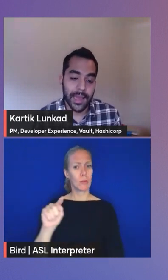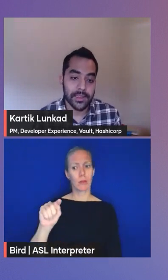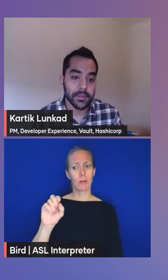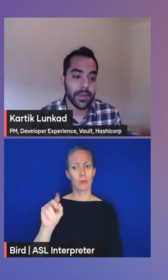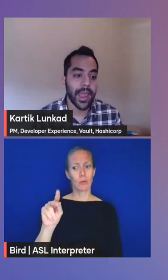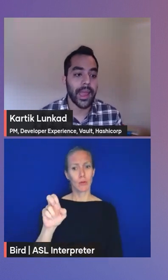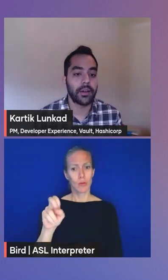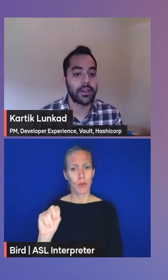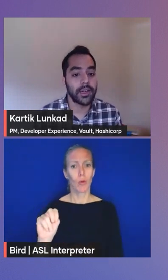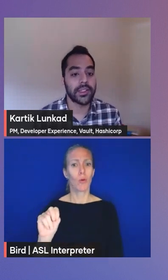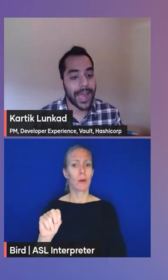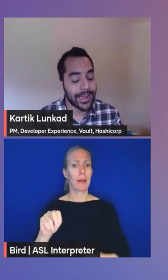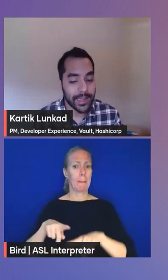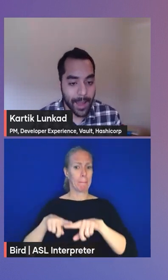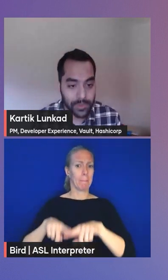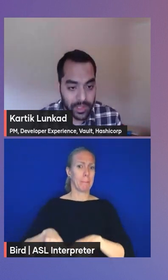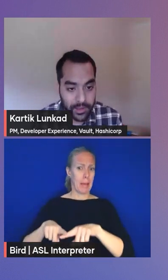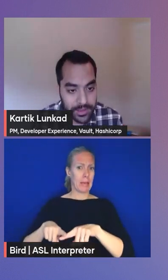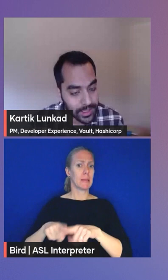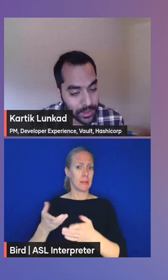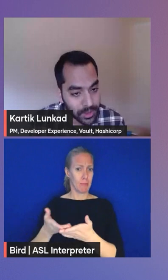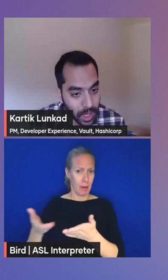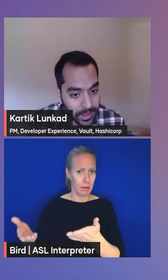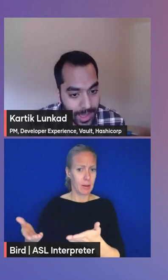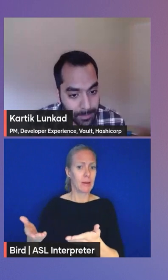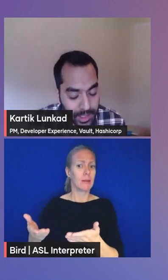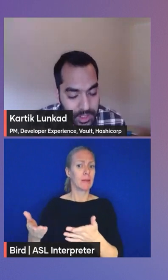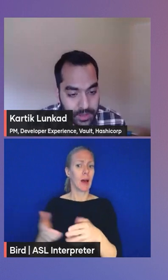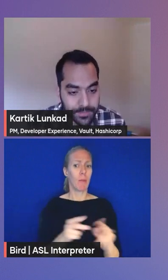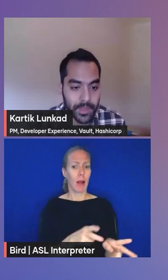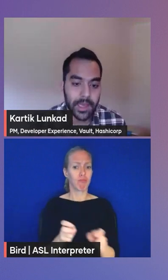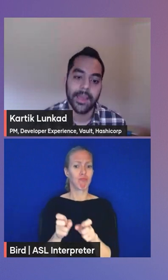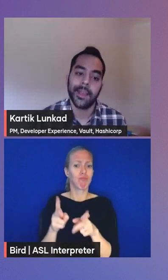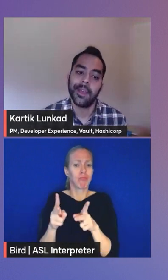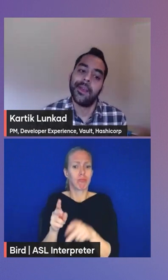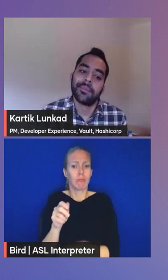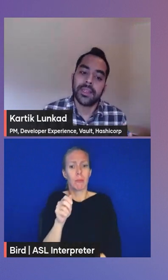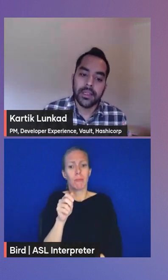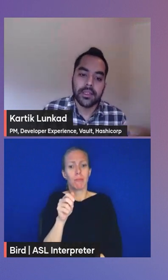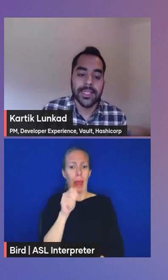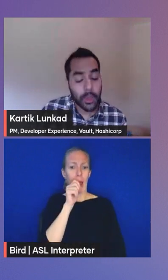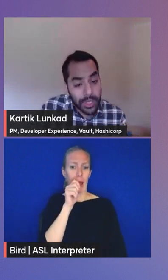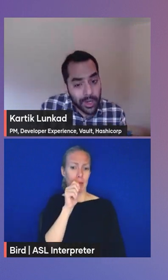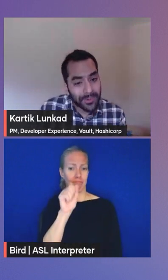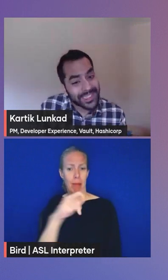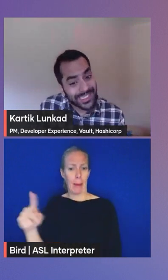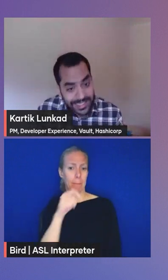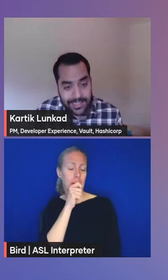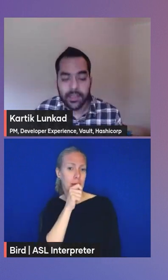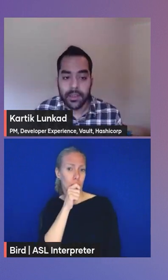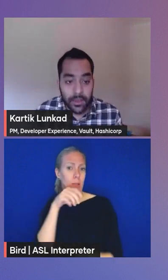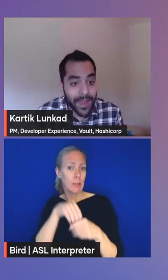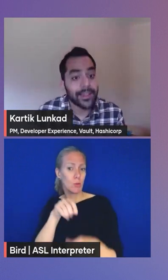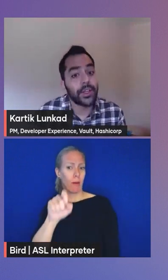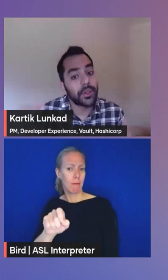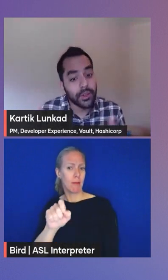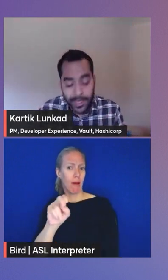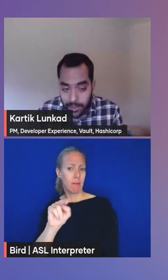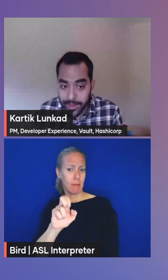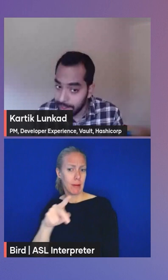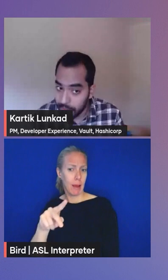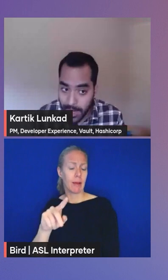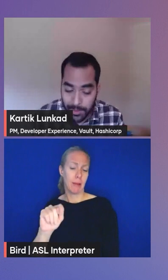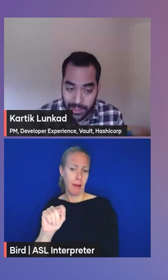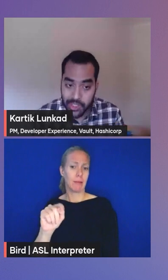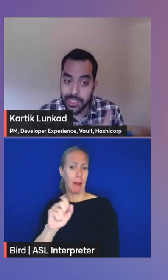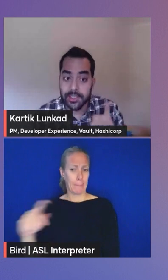token-based mechanism and retrieve static app secrets into the .NET application. The security of it is decent. The fact that you're